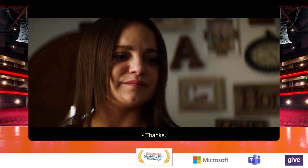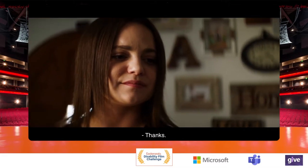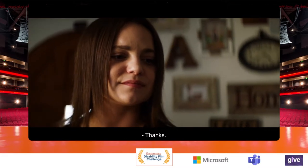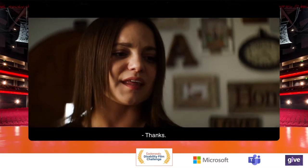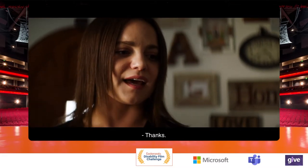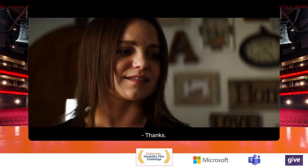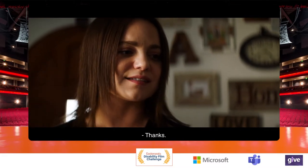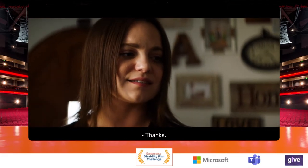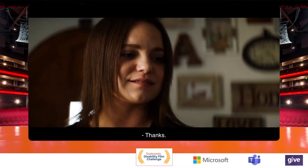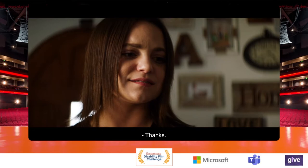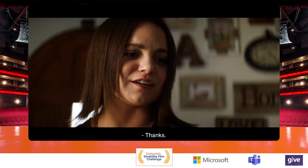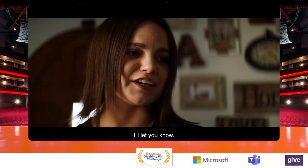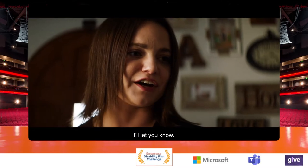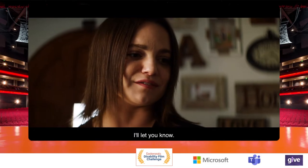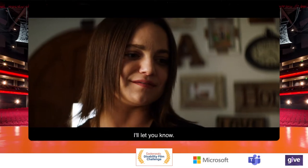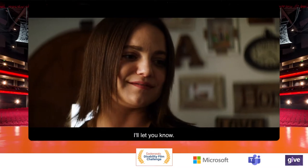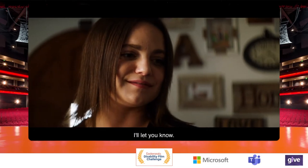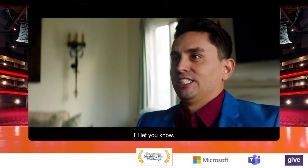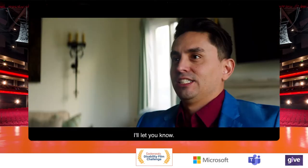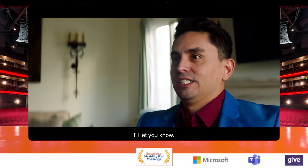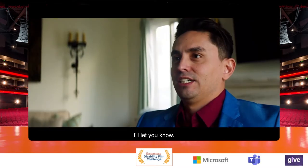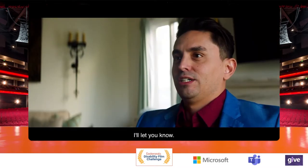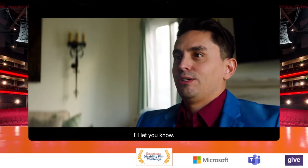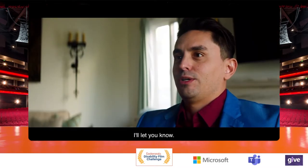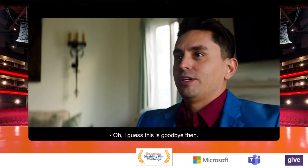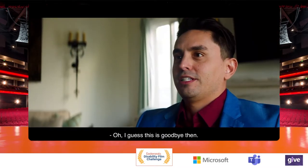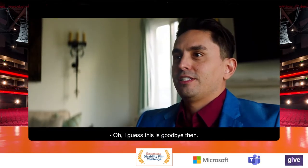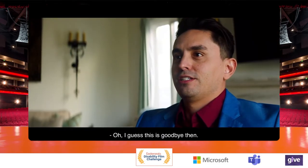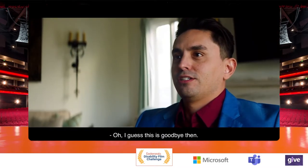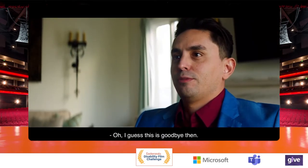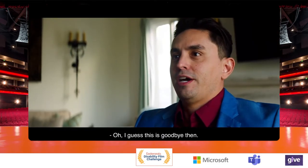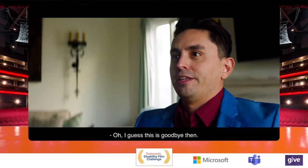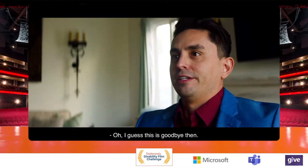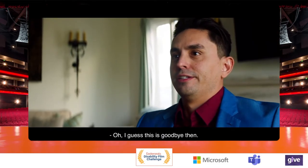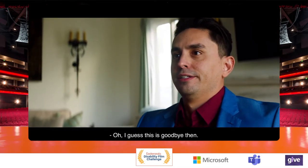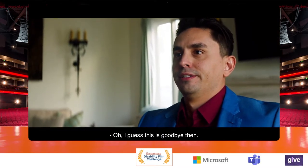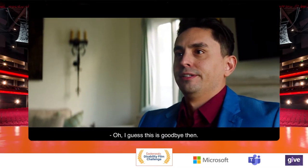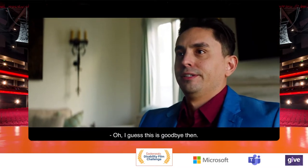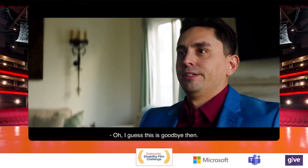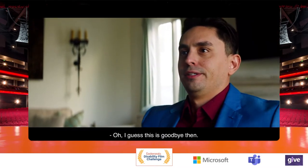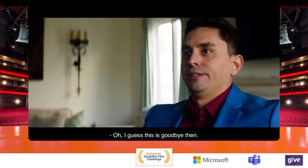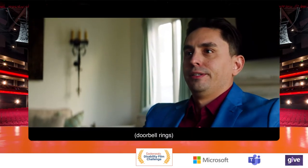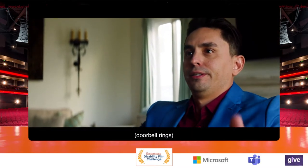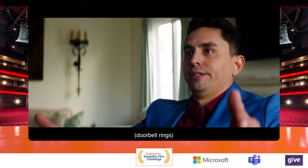Um, thanks. I'll let you know. Oh, guess this is goodbye then.